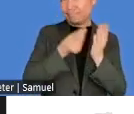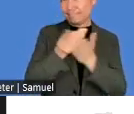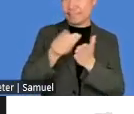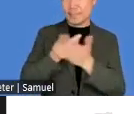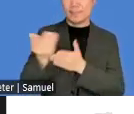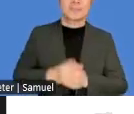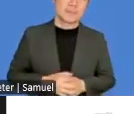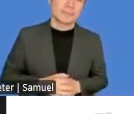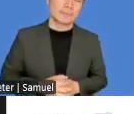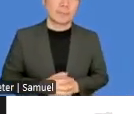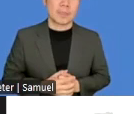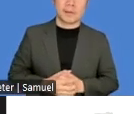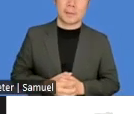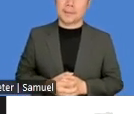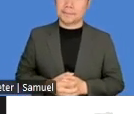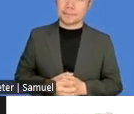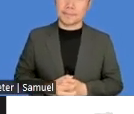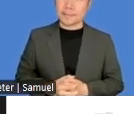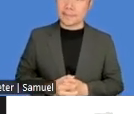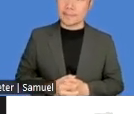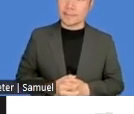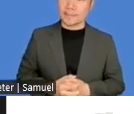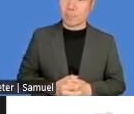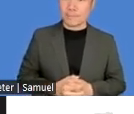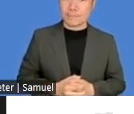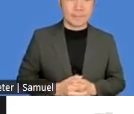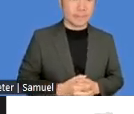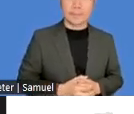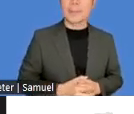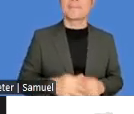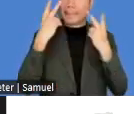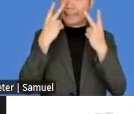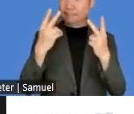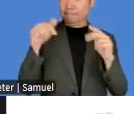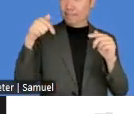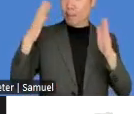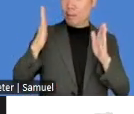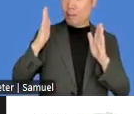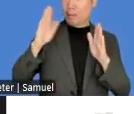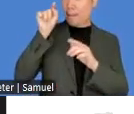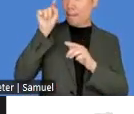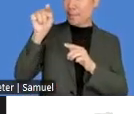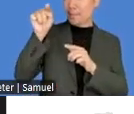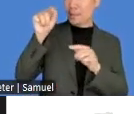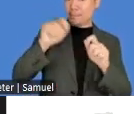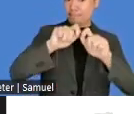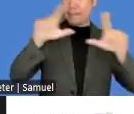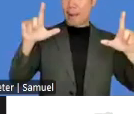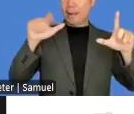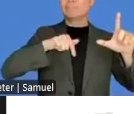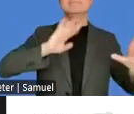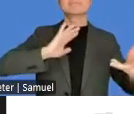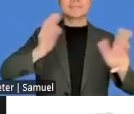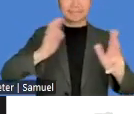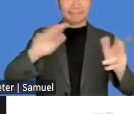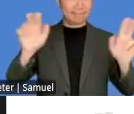As you can see, we have pinned the sign language interpreters. So everyone should be able to